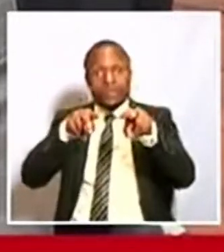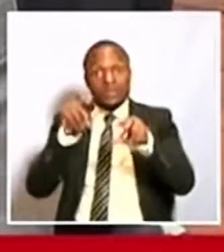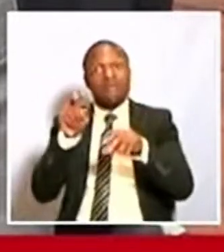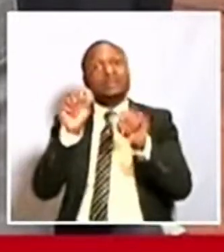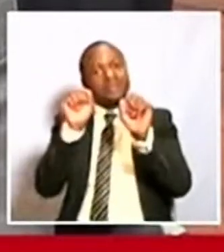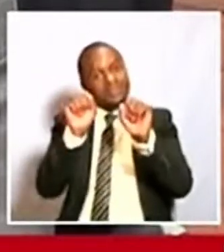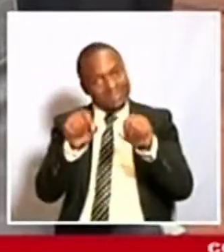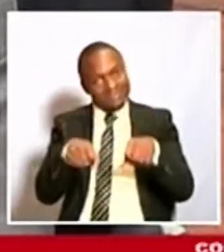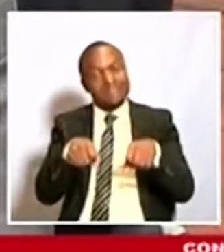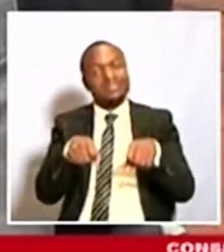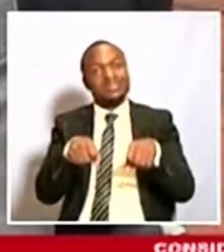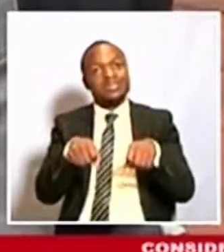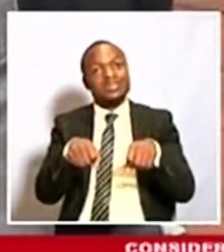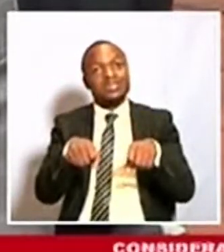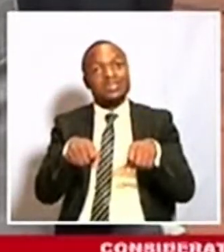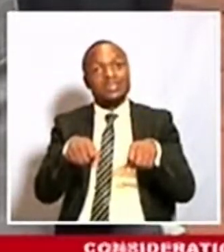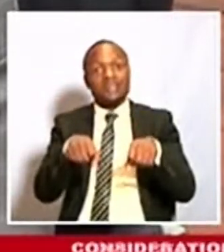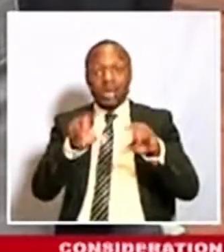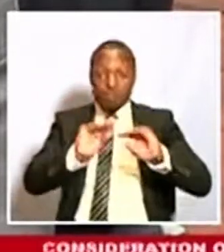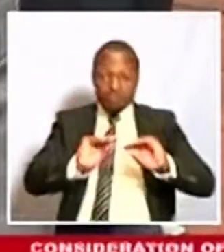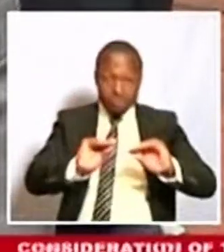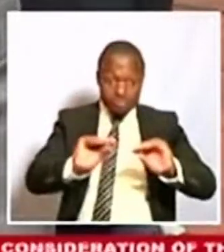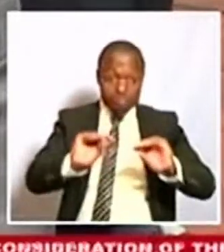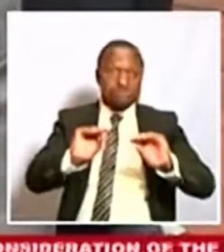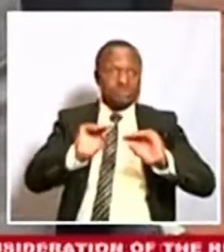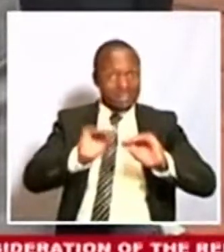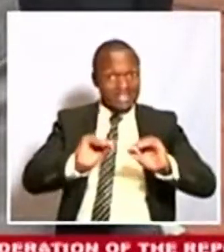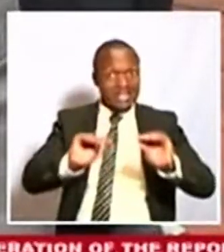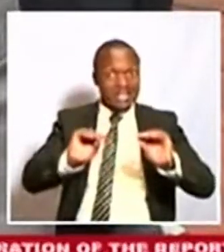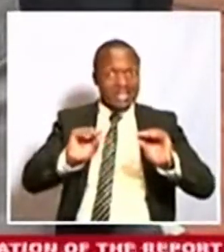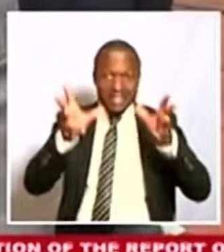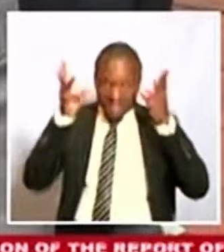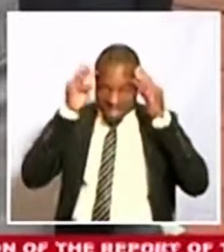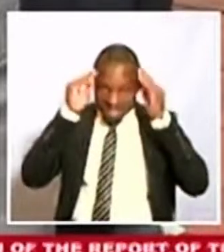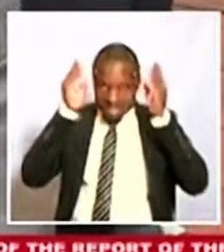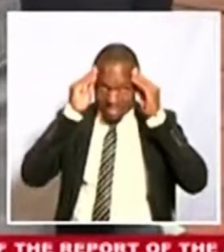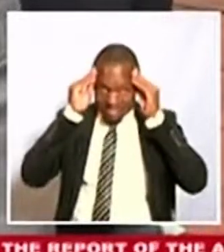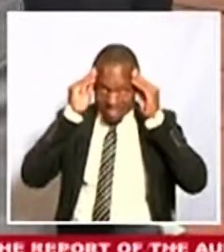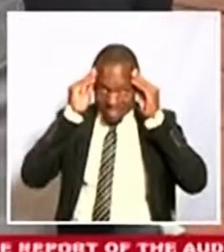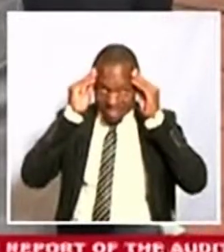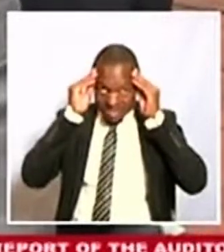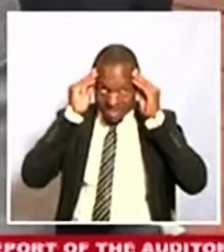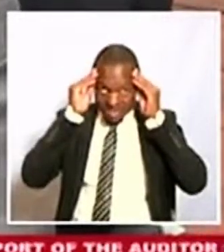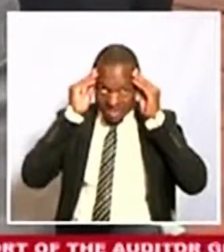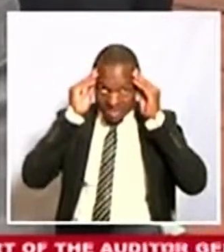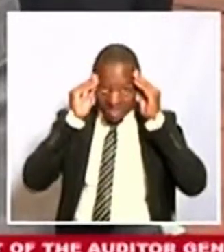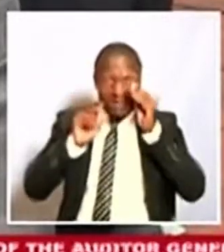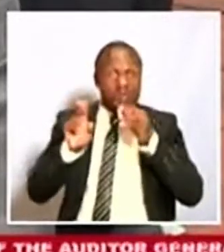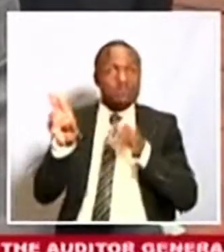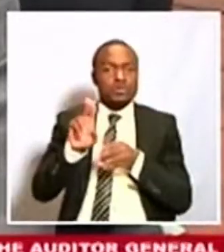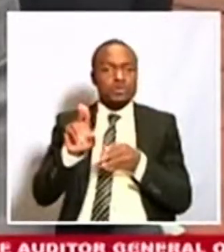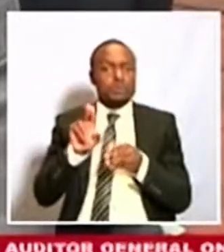also devote that knowledge to him passing payments which had no supporting documents.